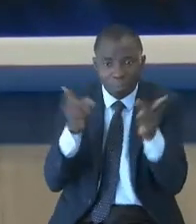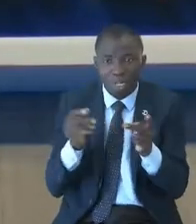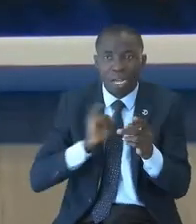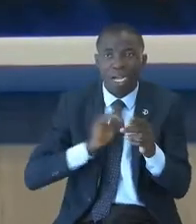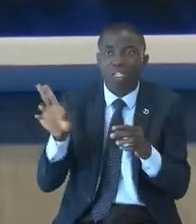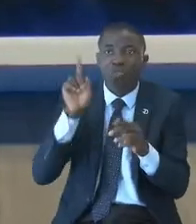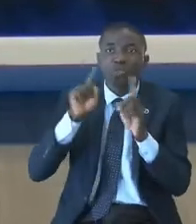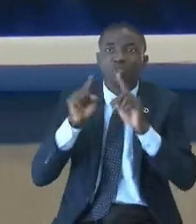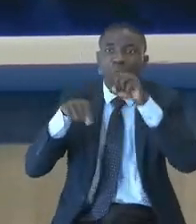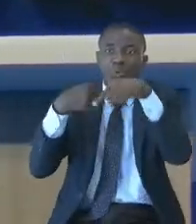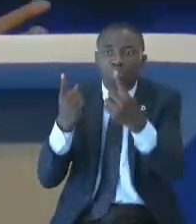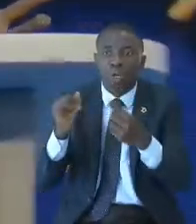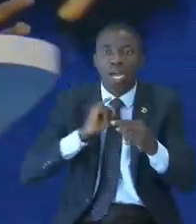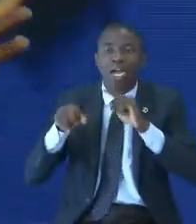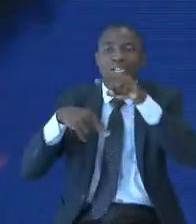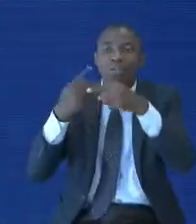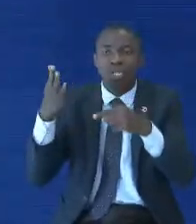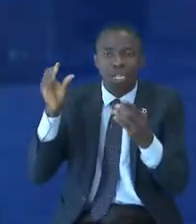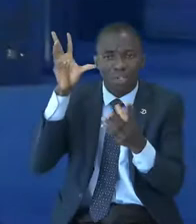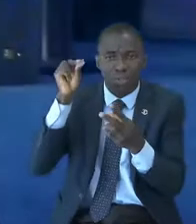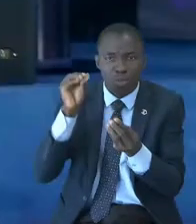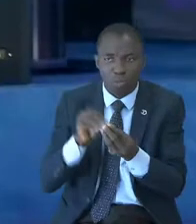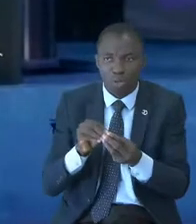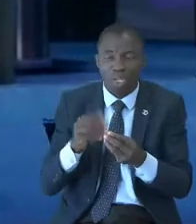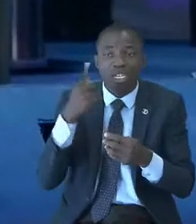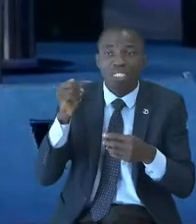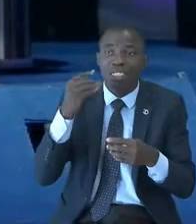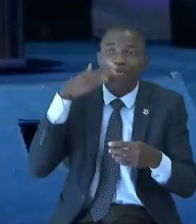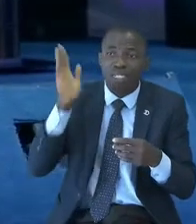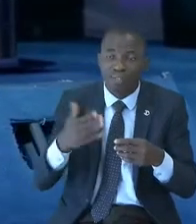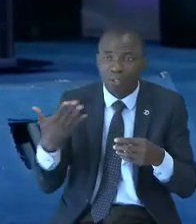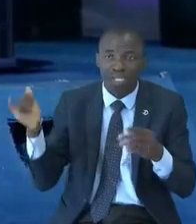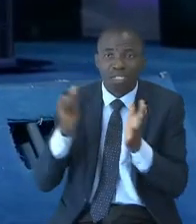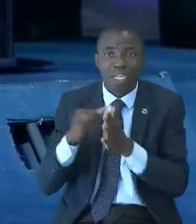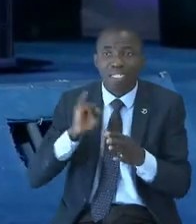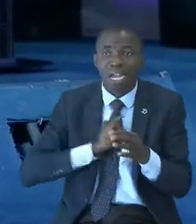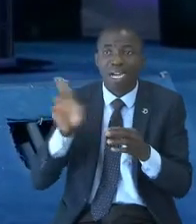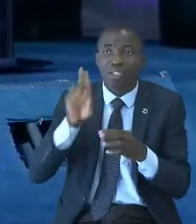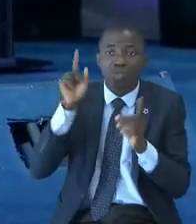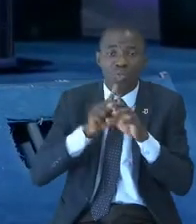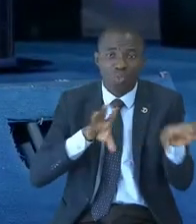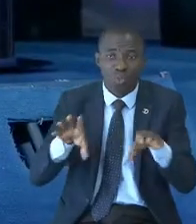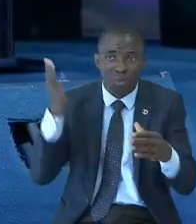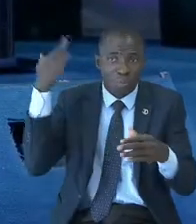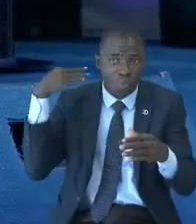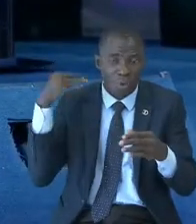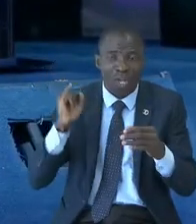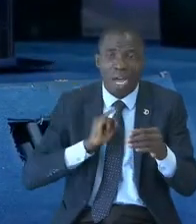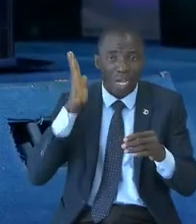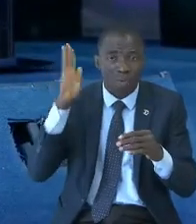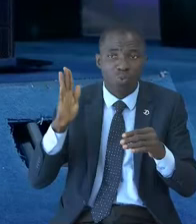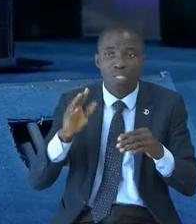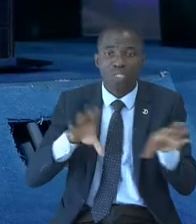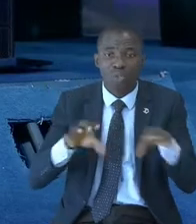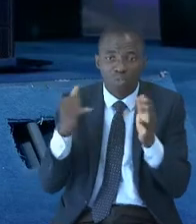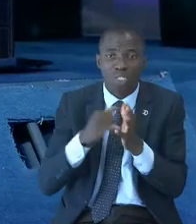That's repentance. And the evil things I used to perpetrate, I perpetrate them no more. That's